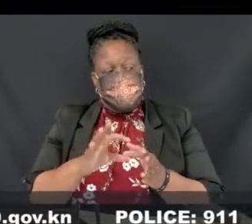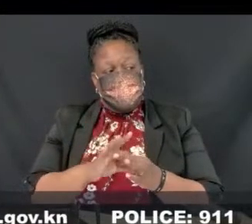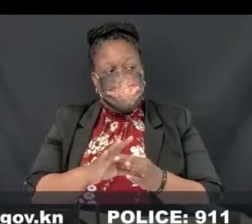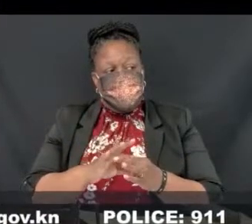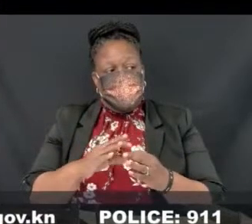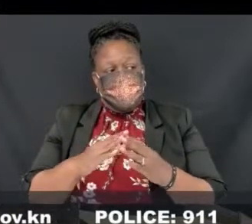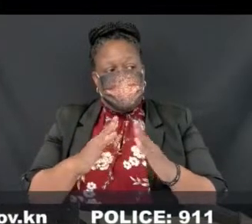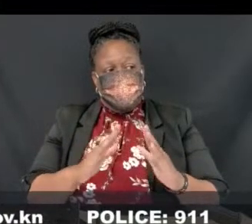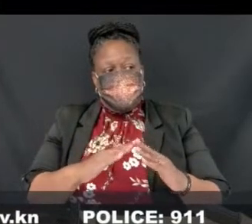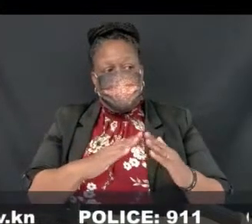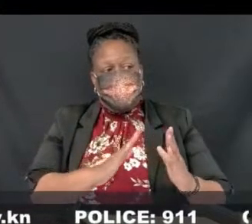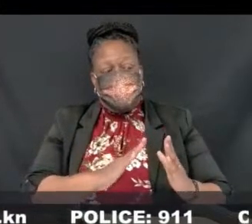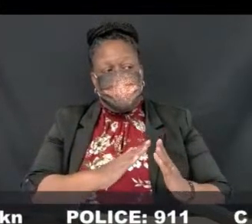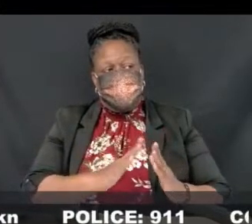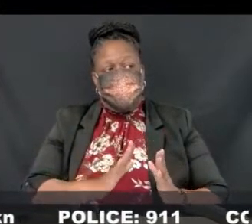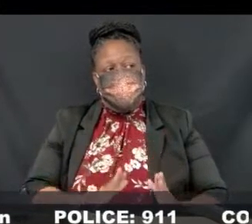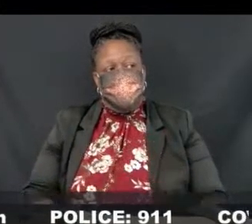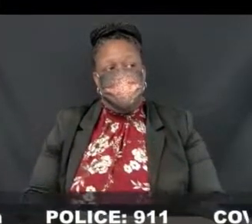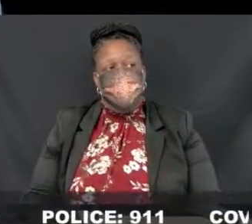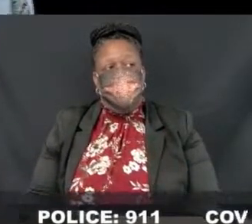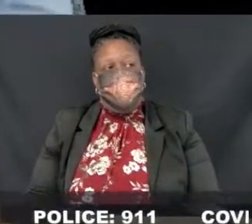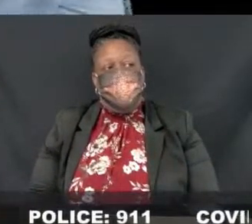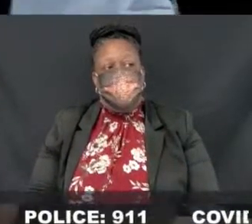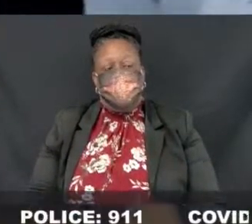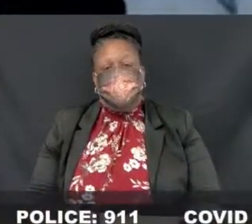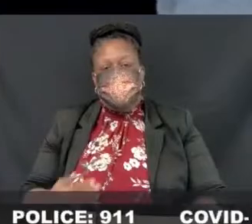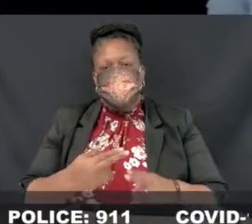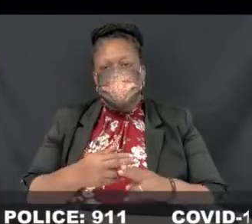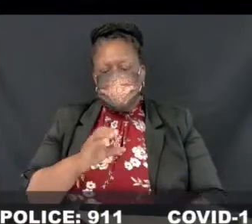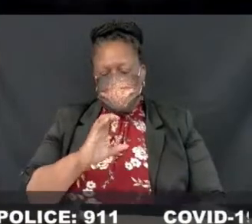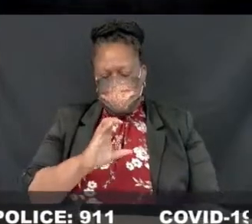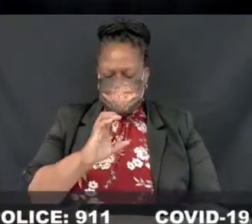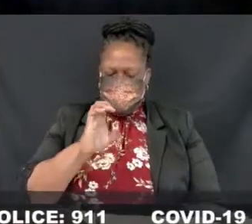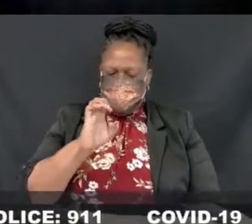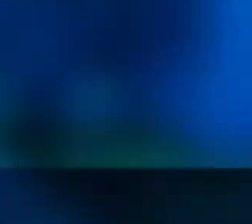housing census. Mr. Phipps.